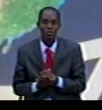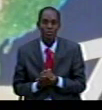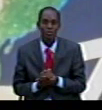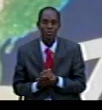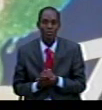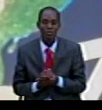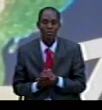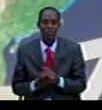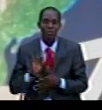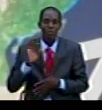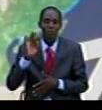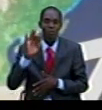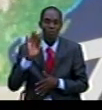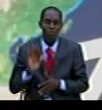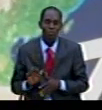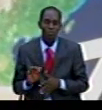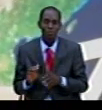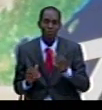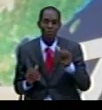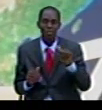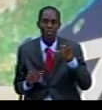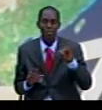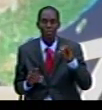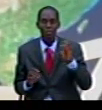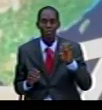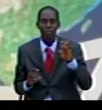Pastor Adedeji Olusoji.